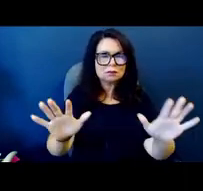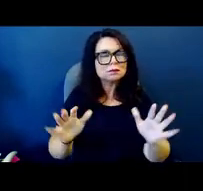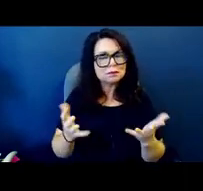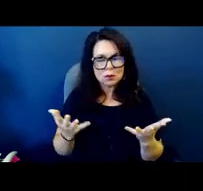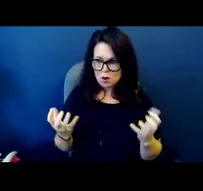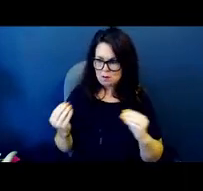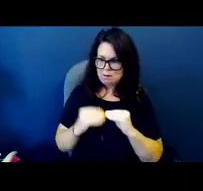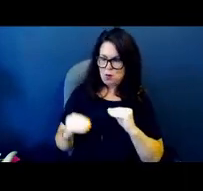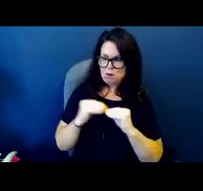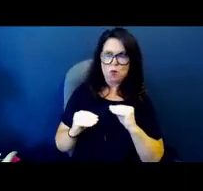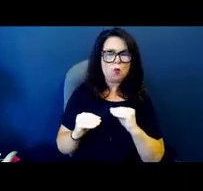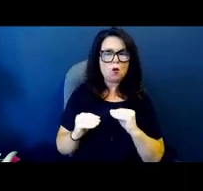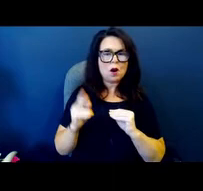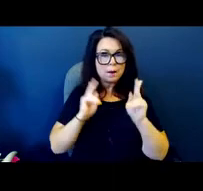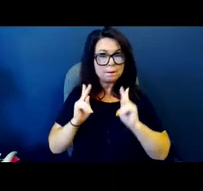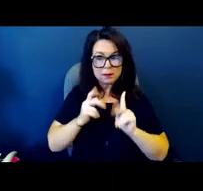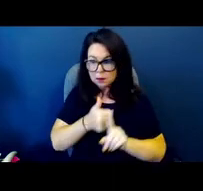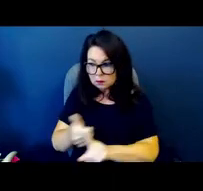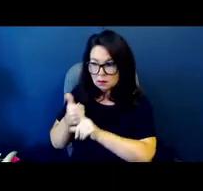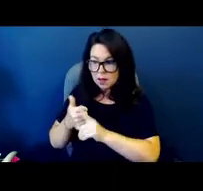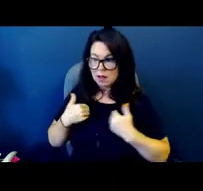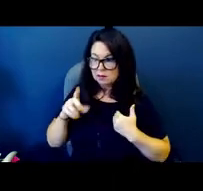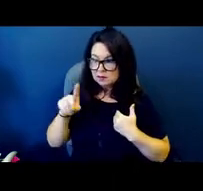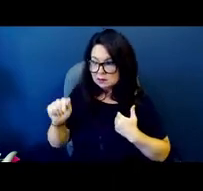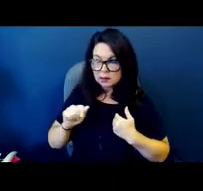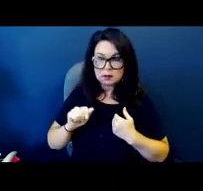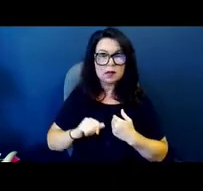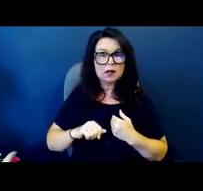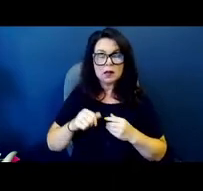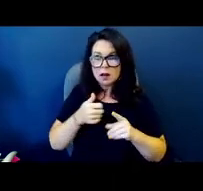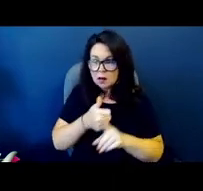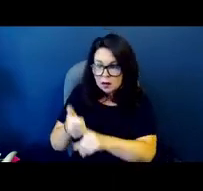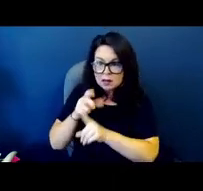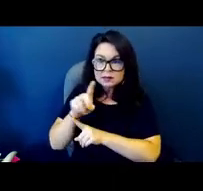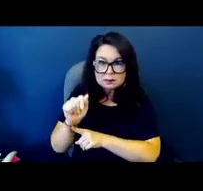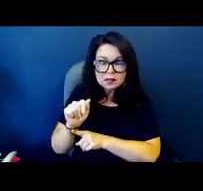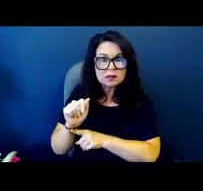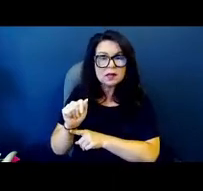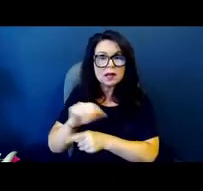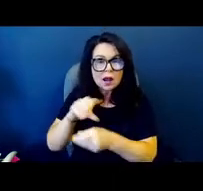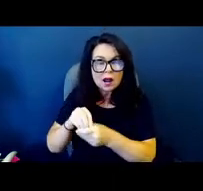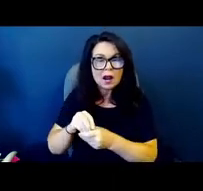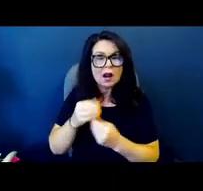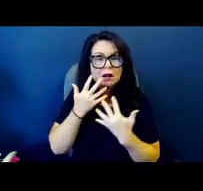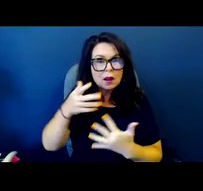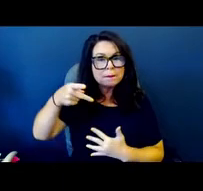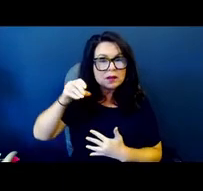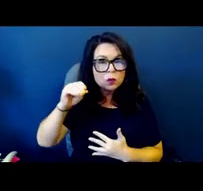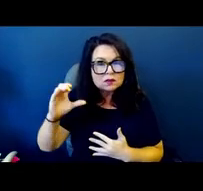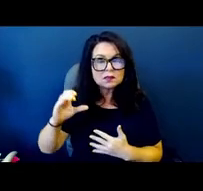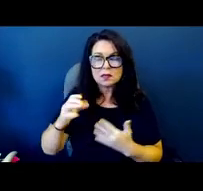disabilities of color, you know, publishing articles, telling their stories, running for